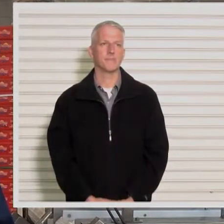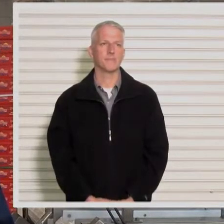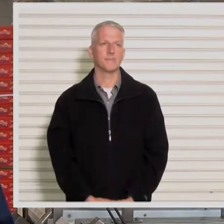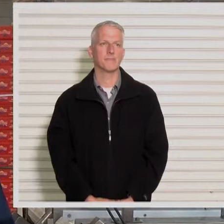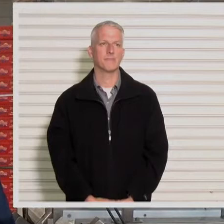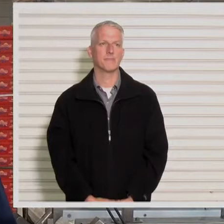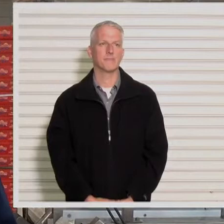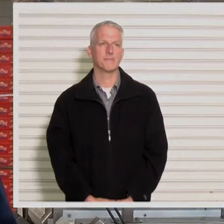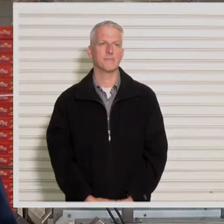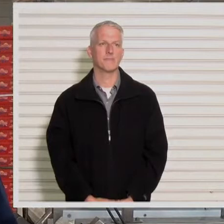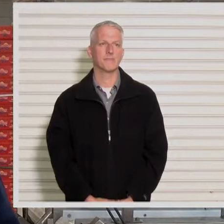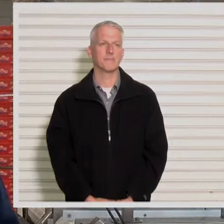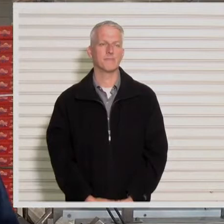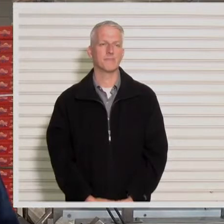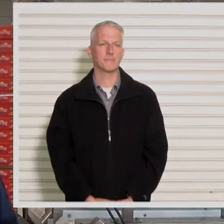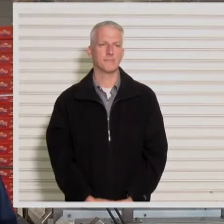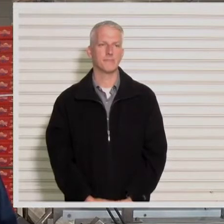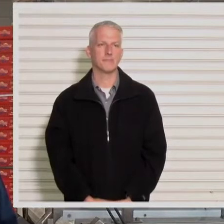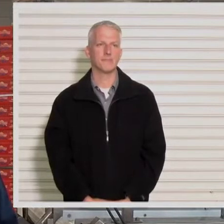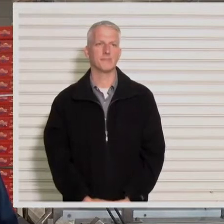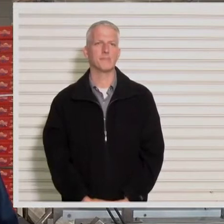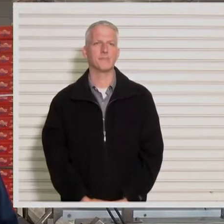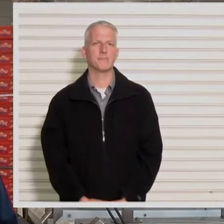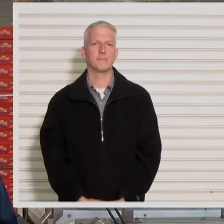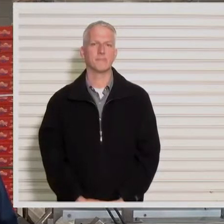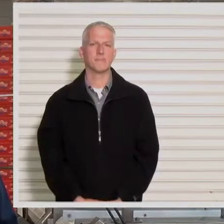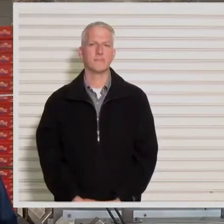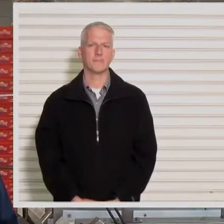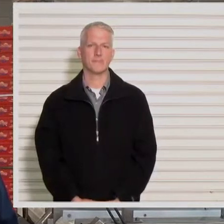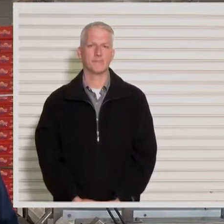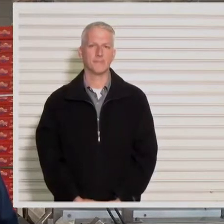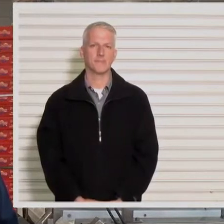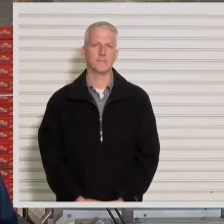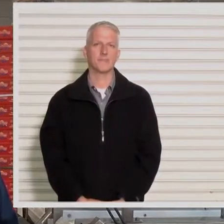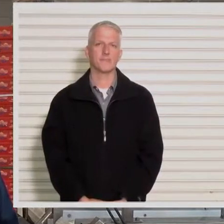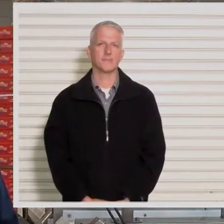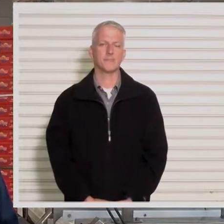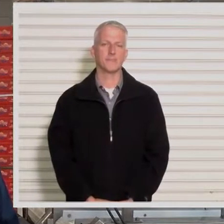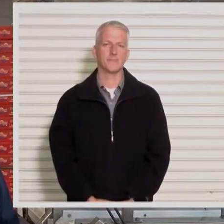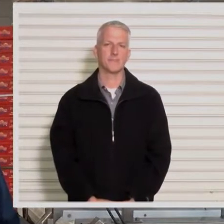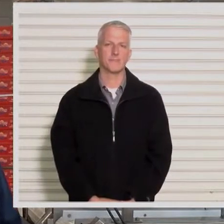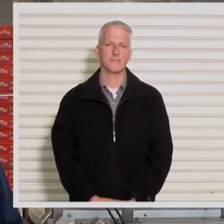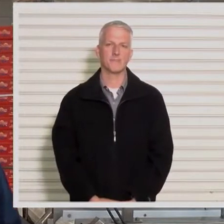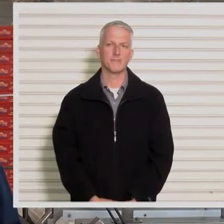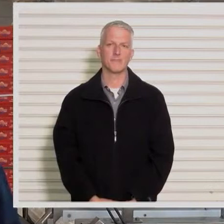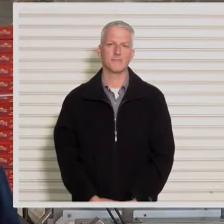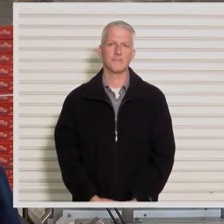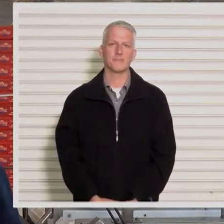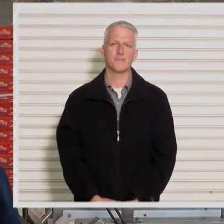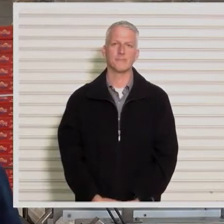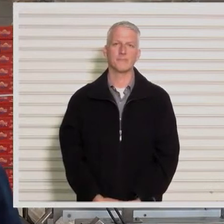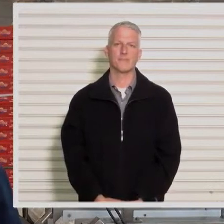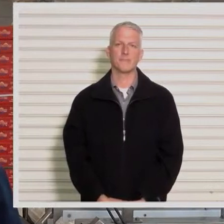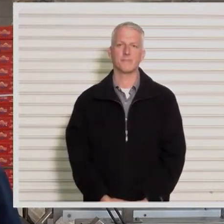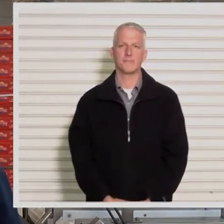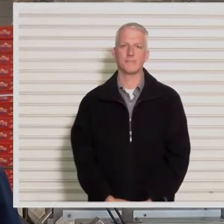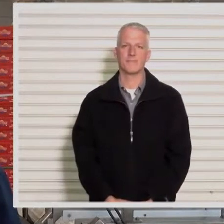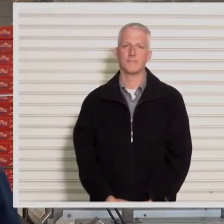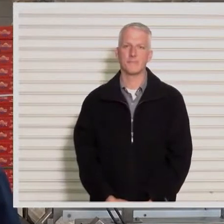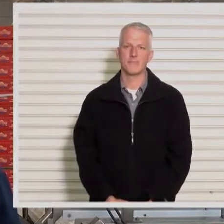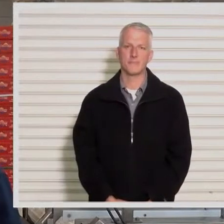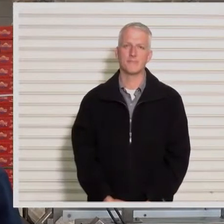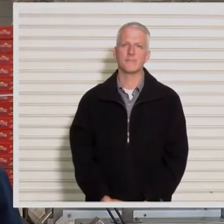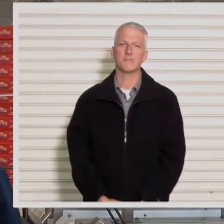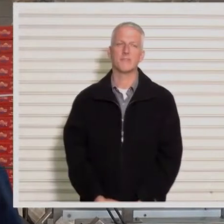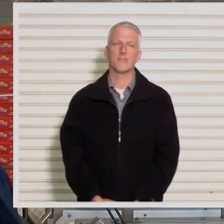fallar eso. Y estaba hablando con el gobernador más temprano y tal vez después de esto vamos a comer unos tacos en